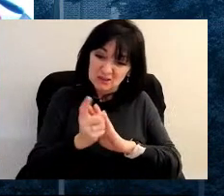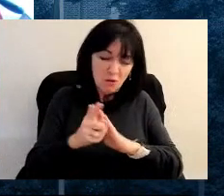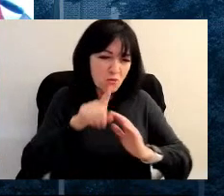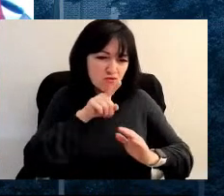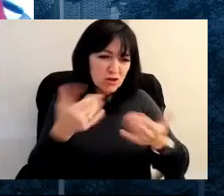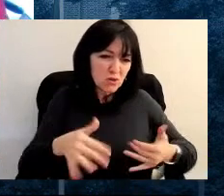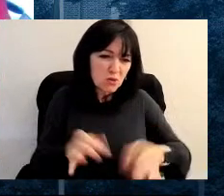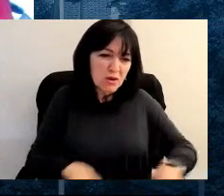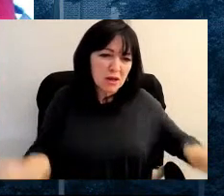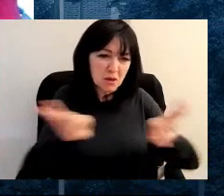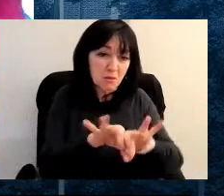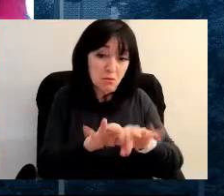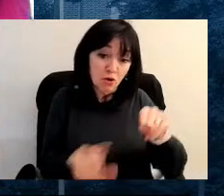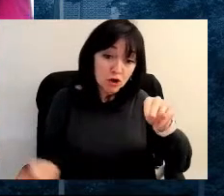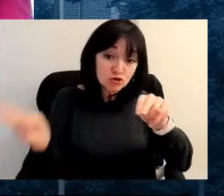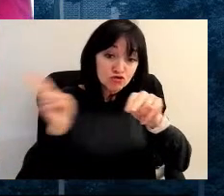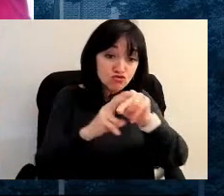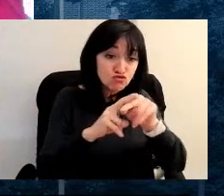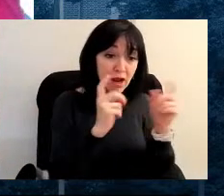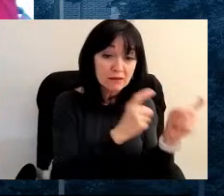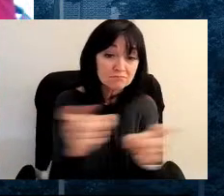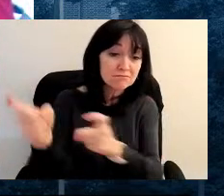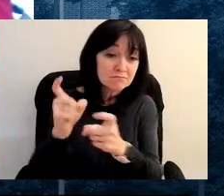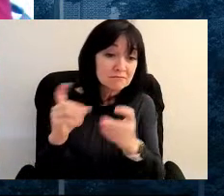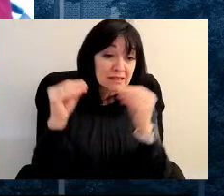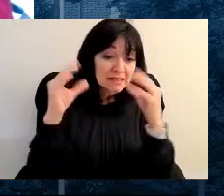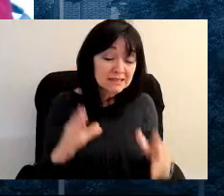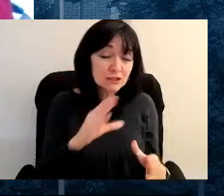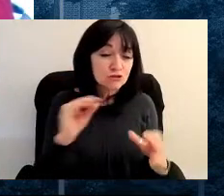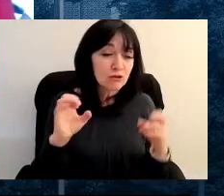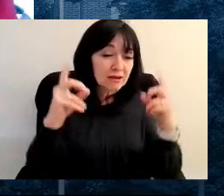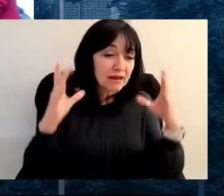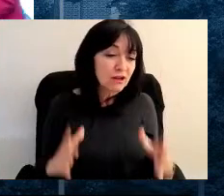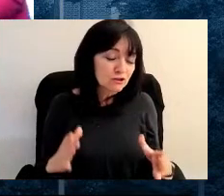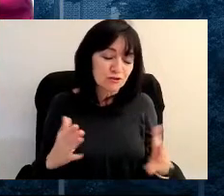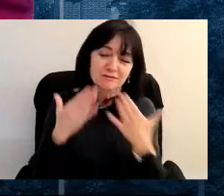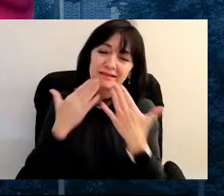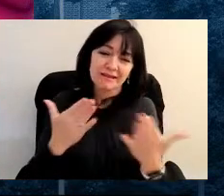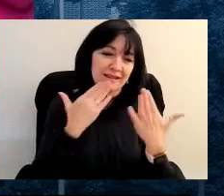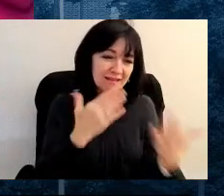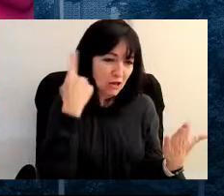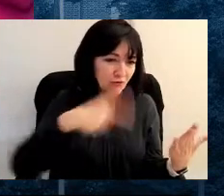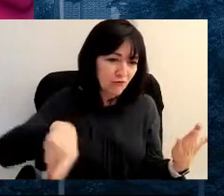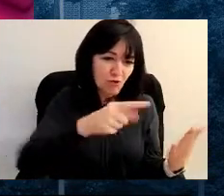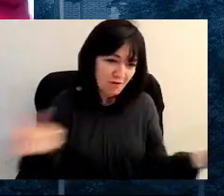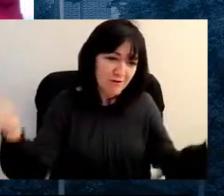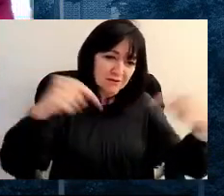it done and with all the issues that face the legislature this year. Thanks all of you for coming.